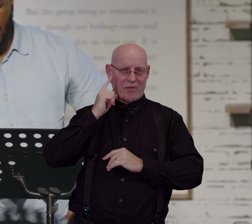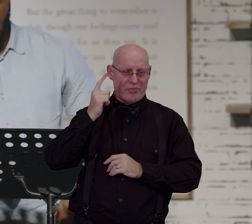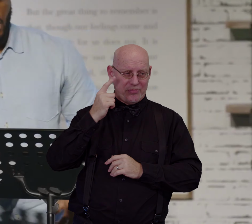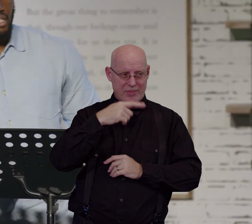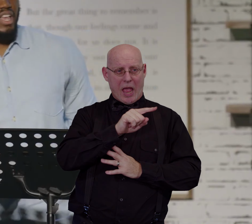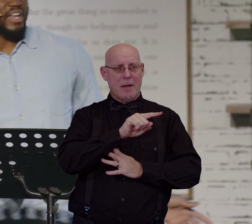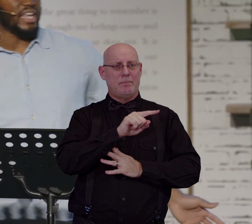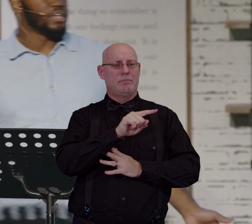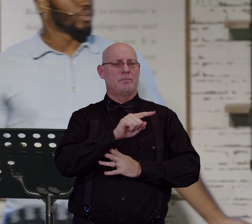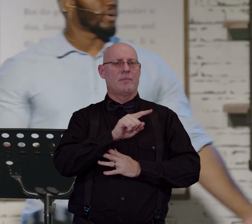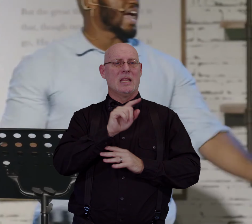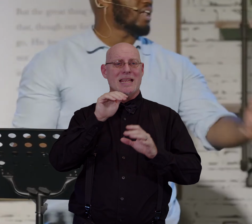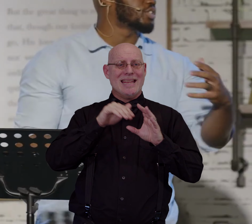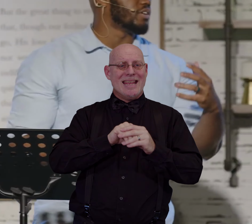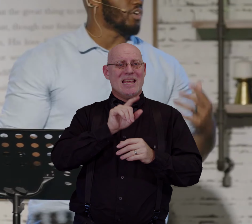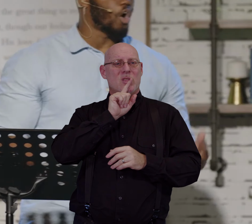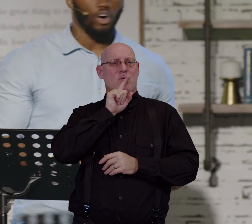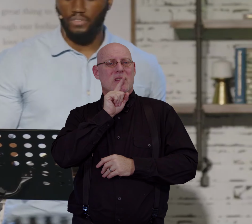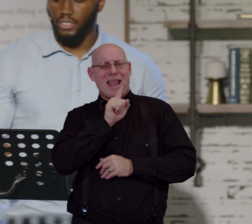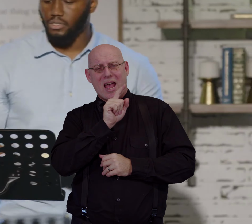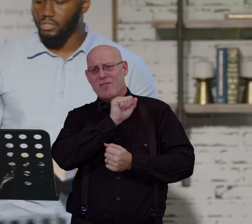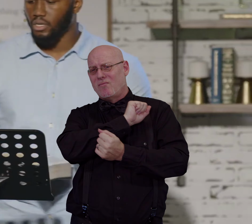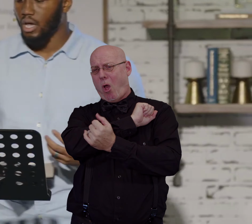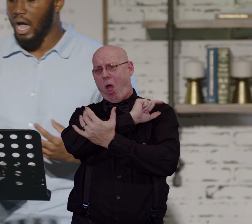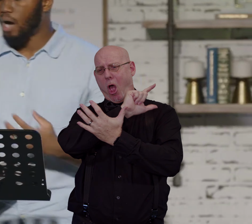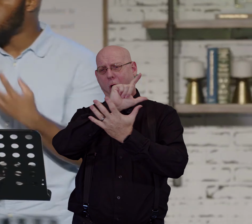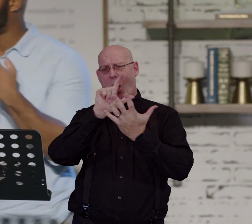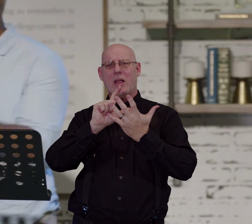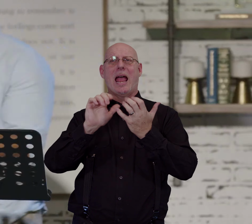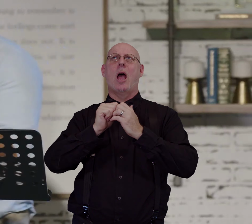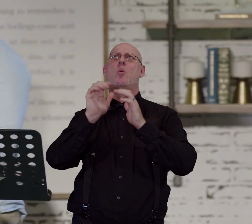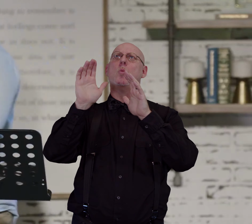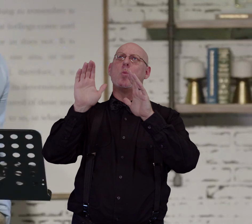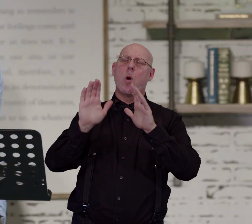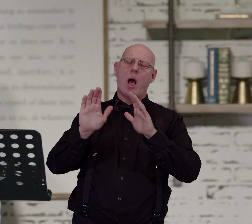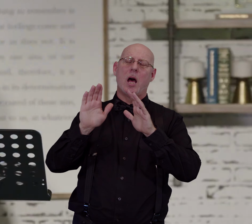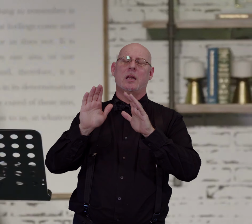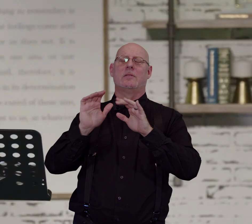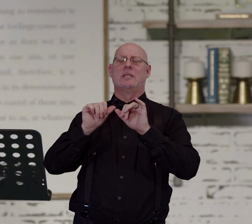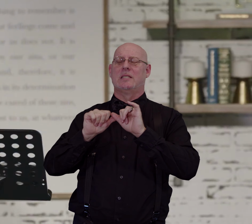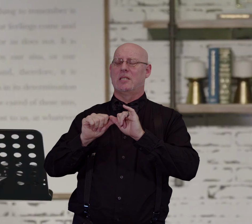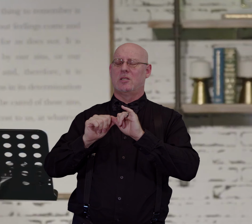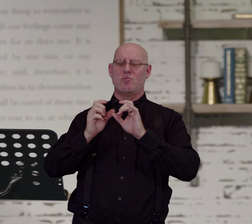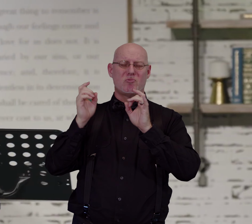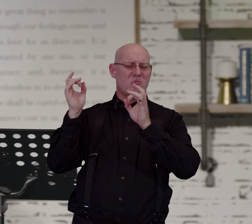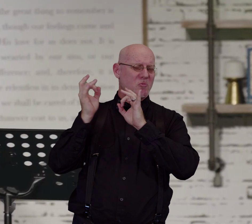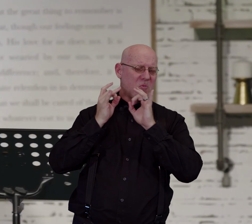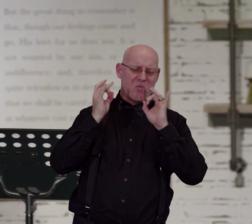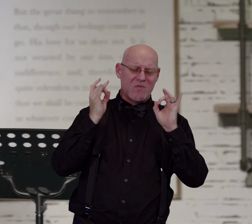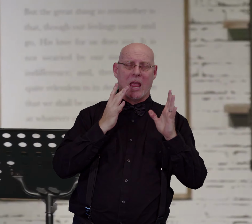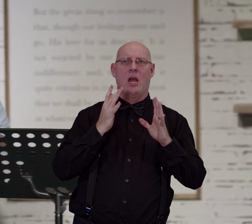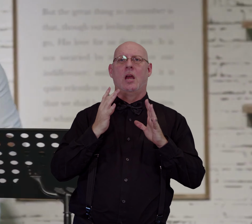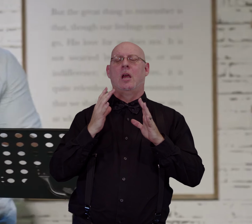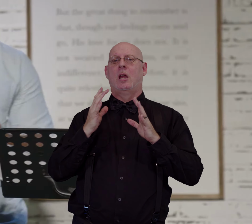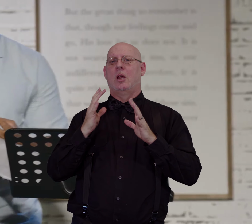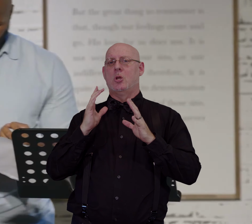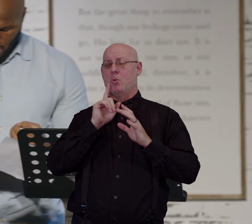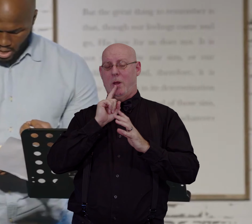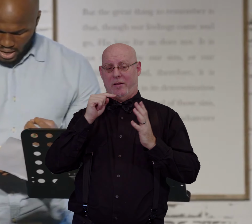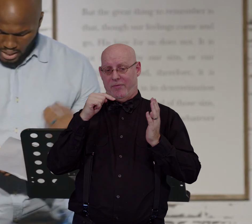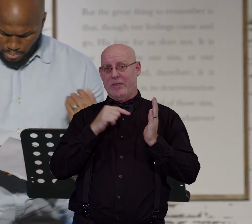them is that in the reality of all of this, how wonderful and yet still so severe, in the reality of